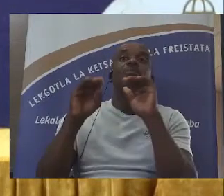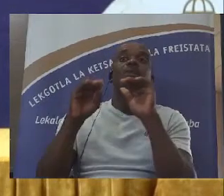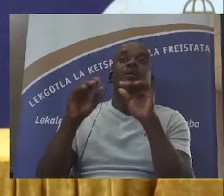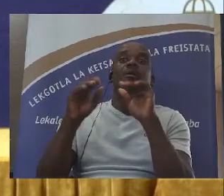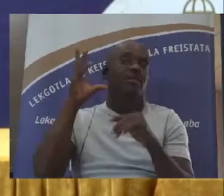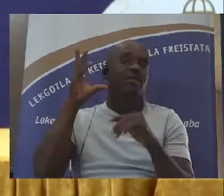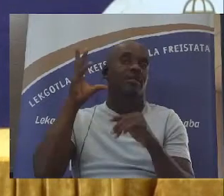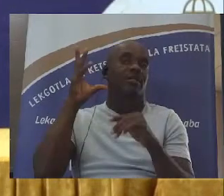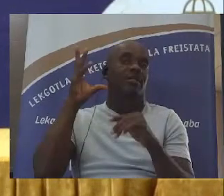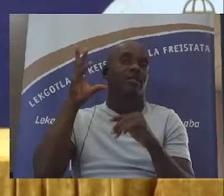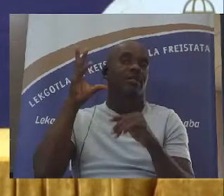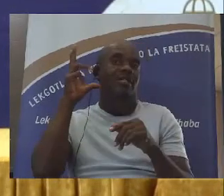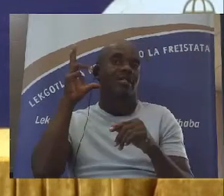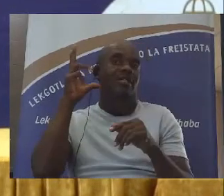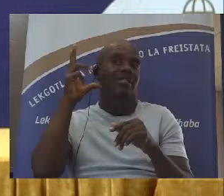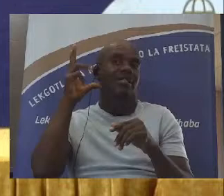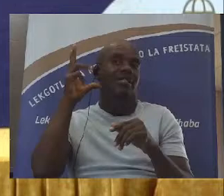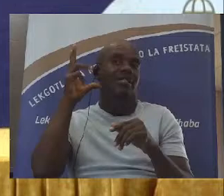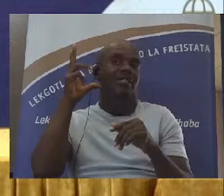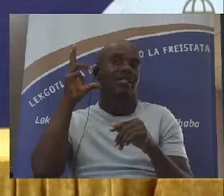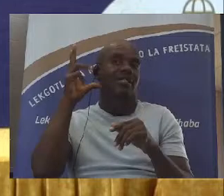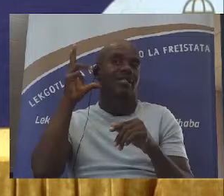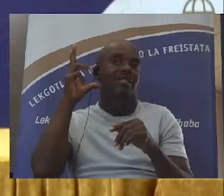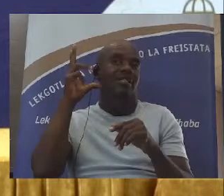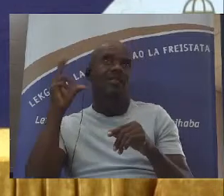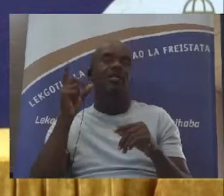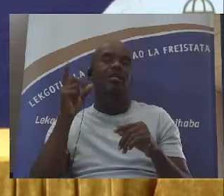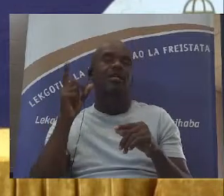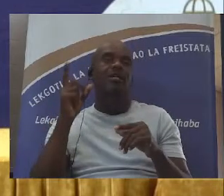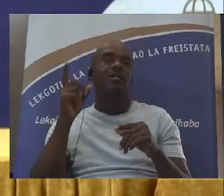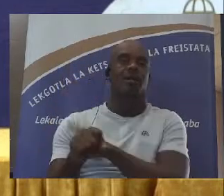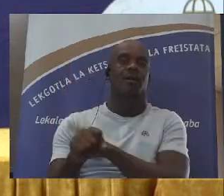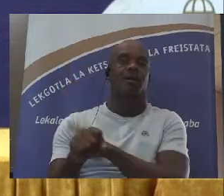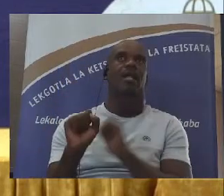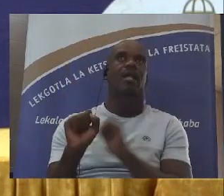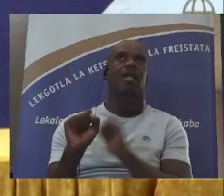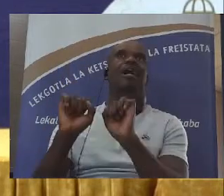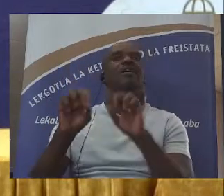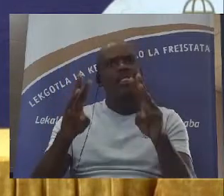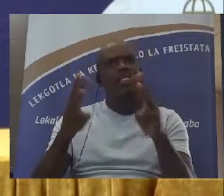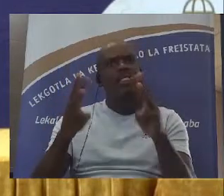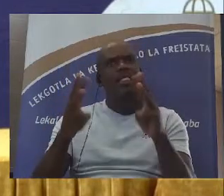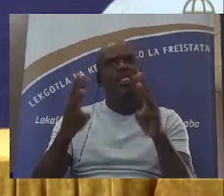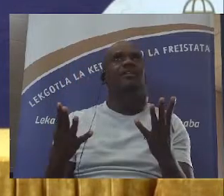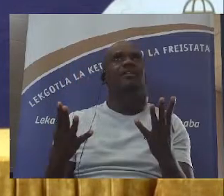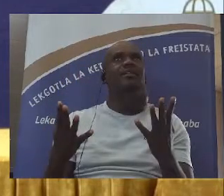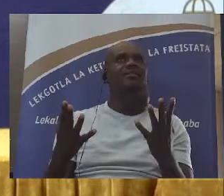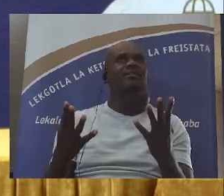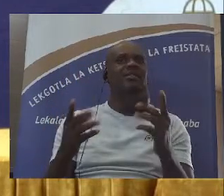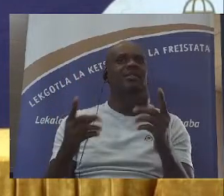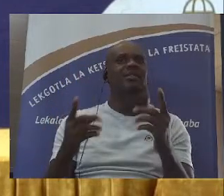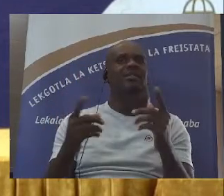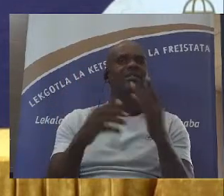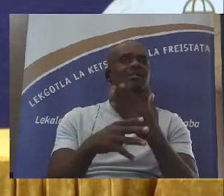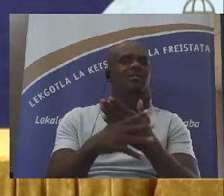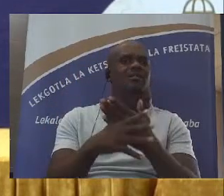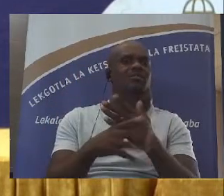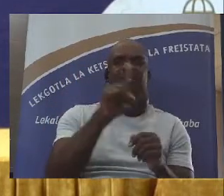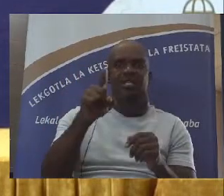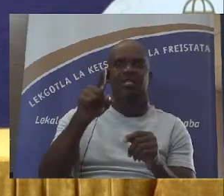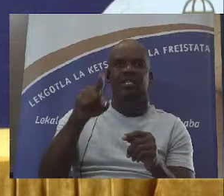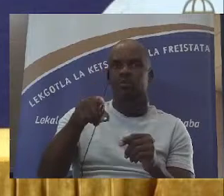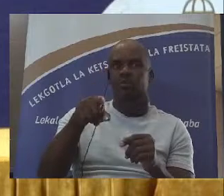certain practices in relation to small enterprises to be prohibited unfair trading practices. But such practice,